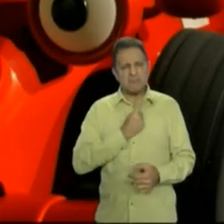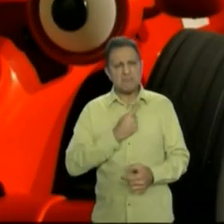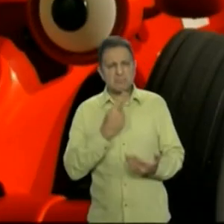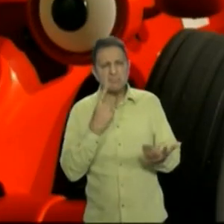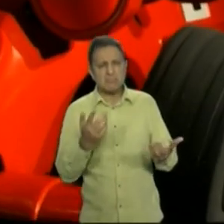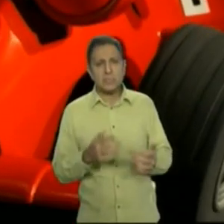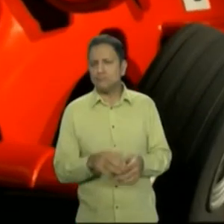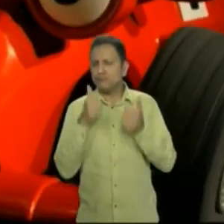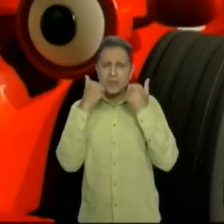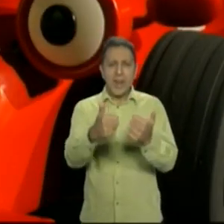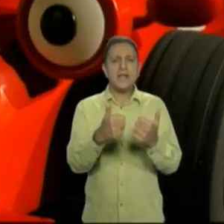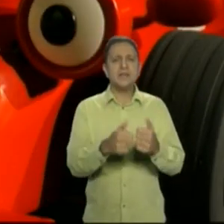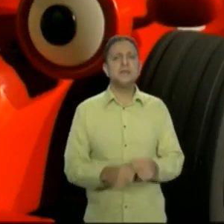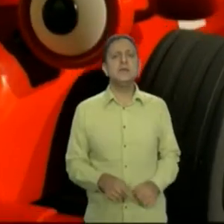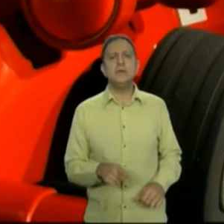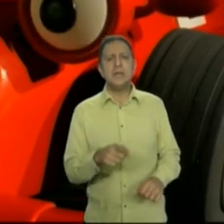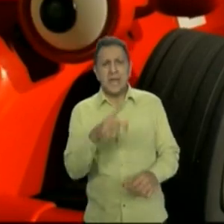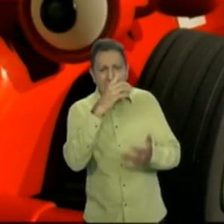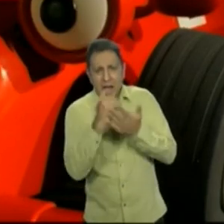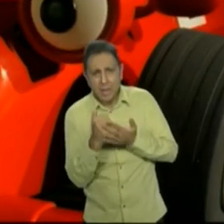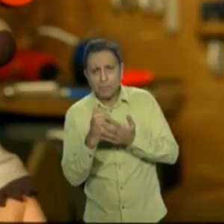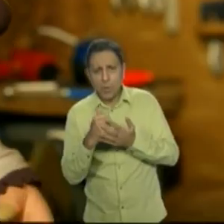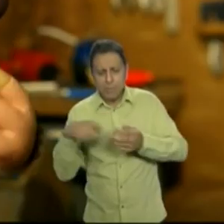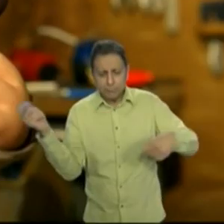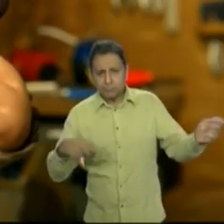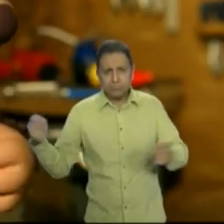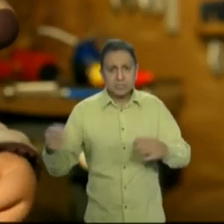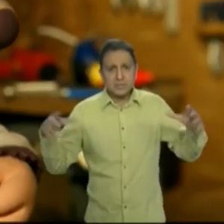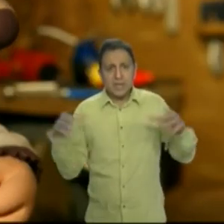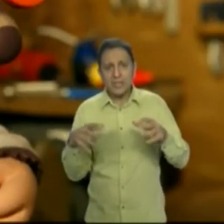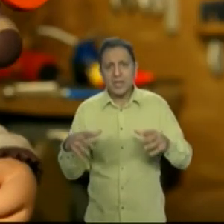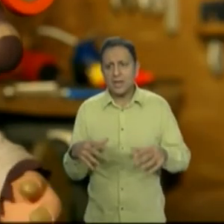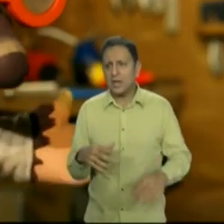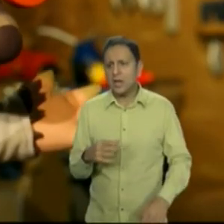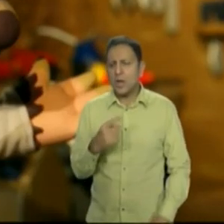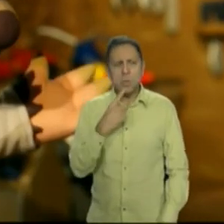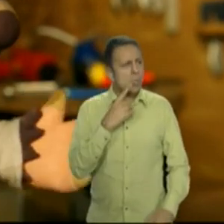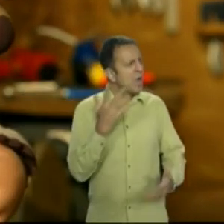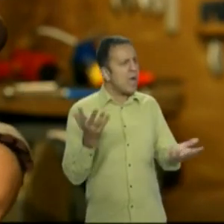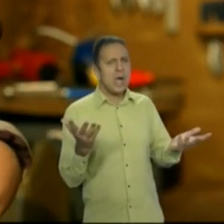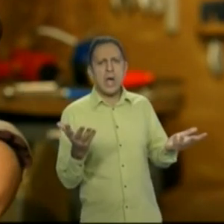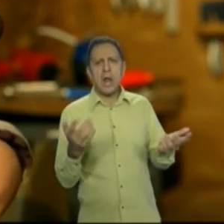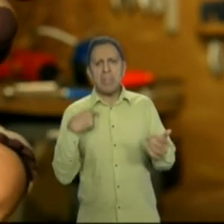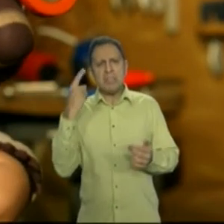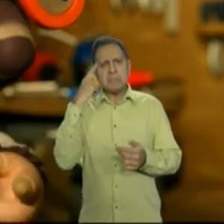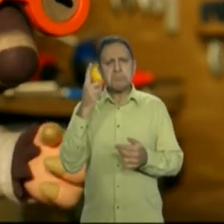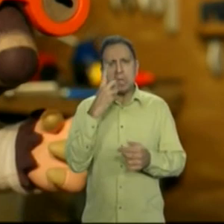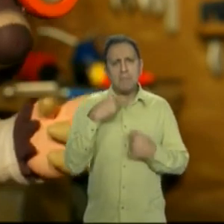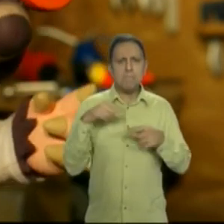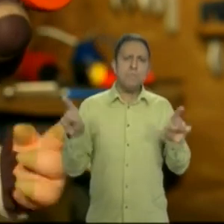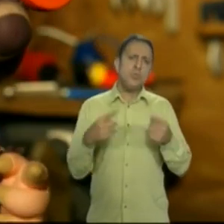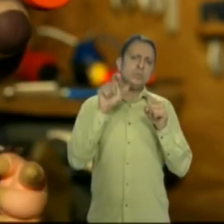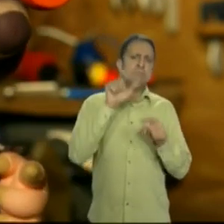yes. Brilliant! Will you help me put together a brass band? Well, I suppose I am